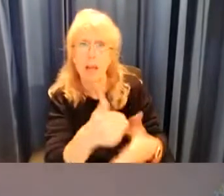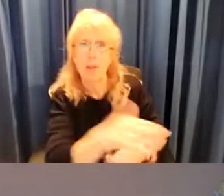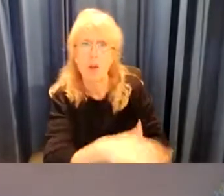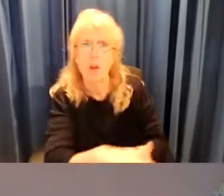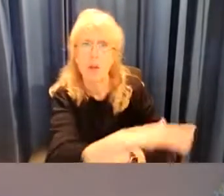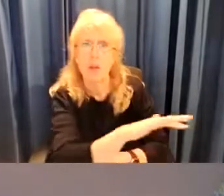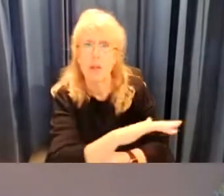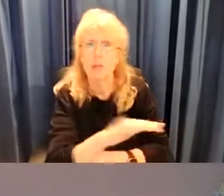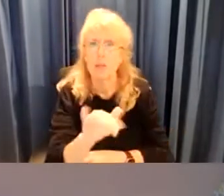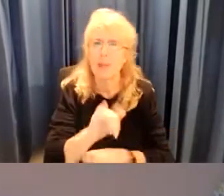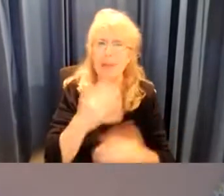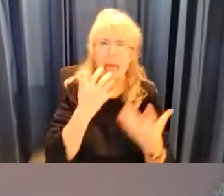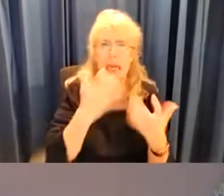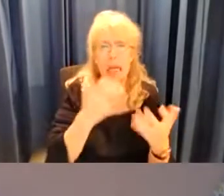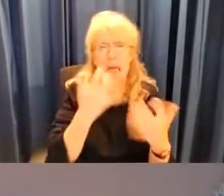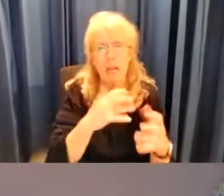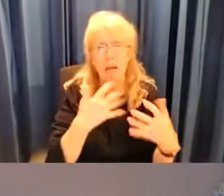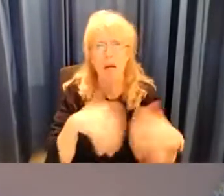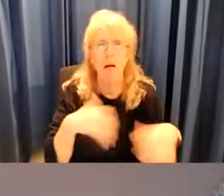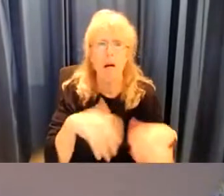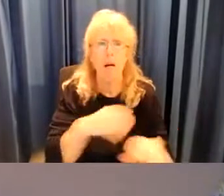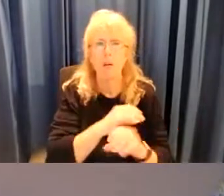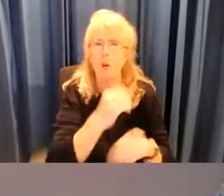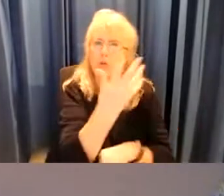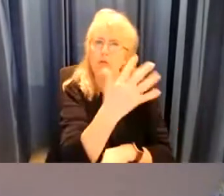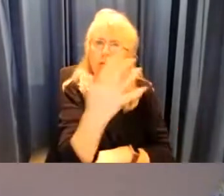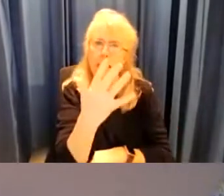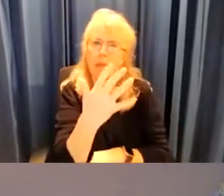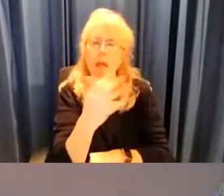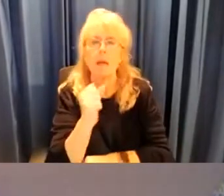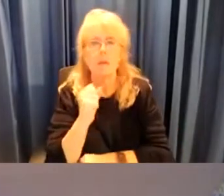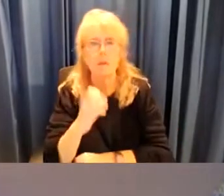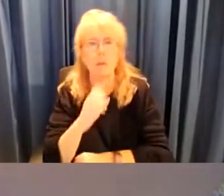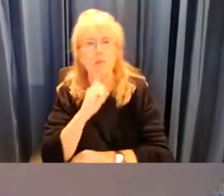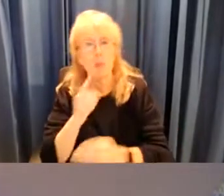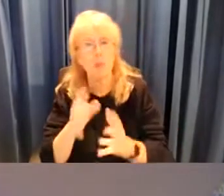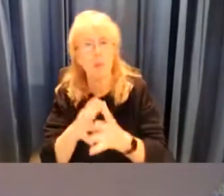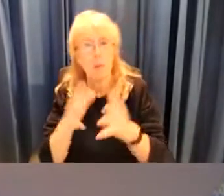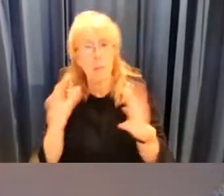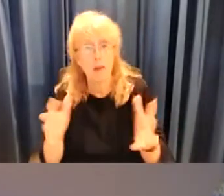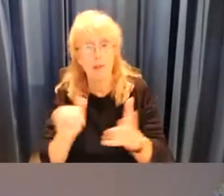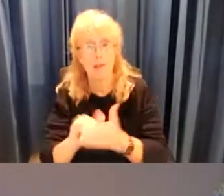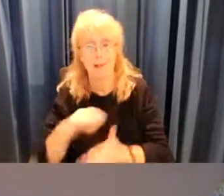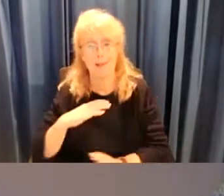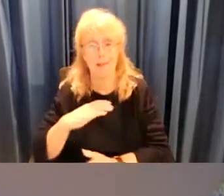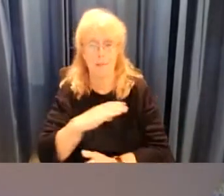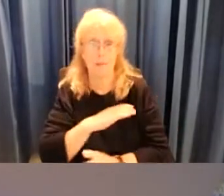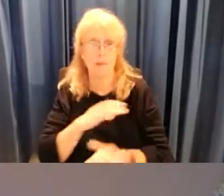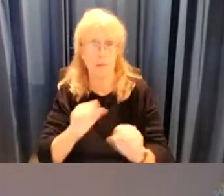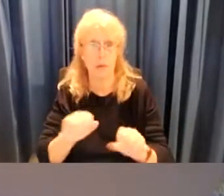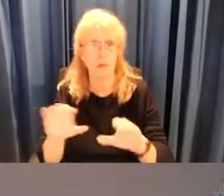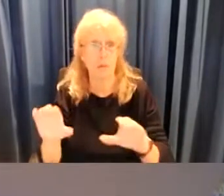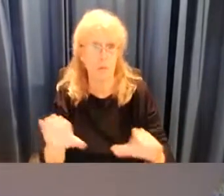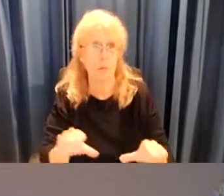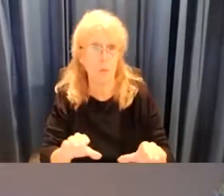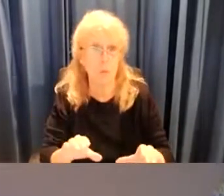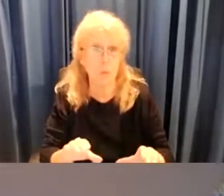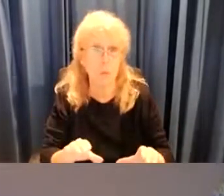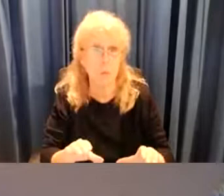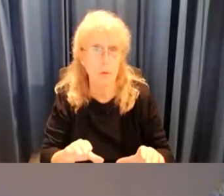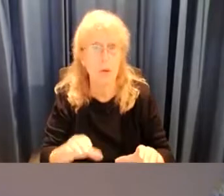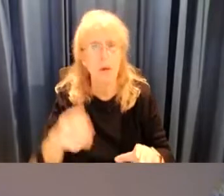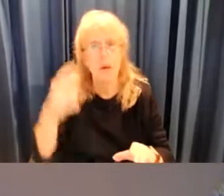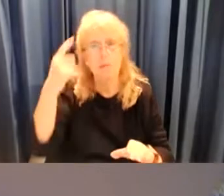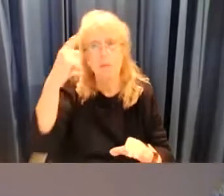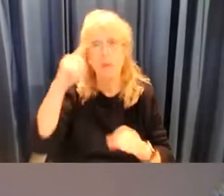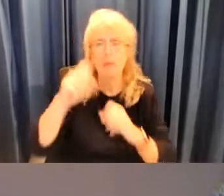effect. And there's so much that the commissioners can do to promote